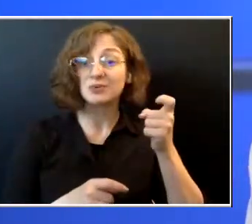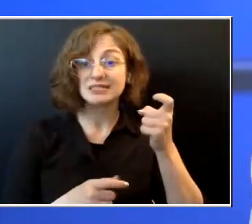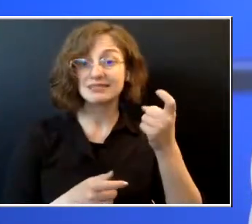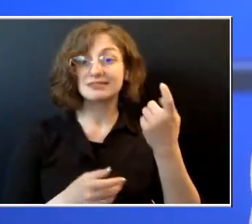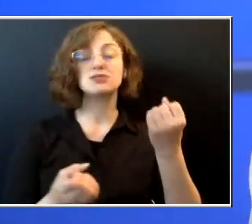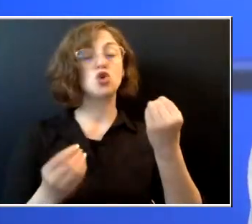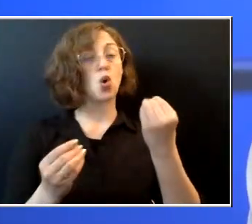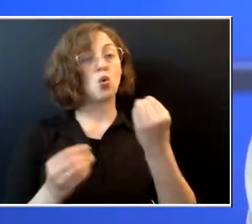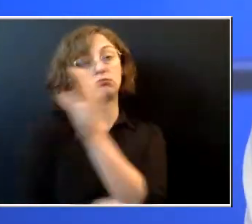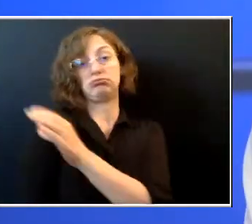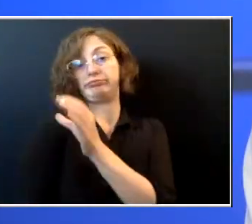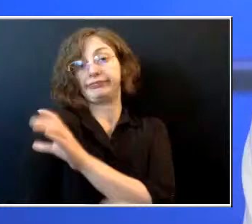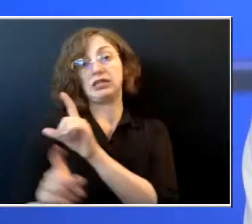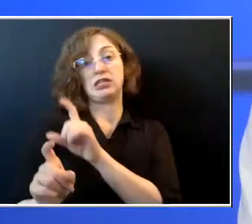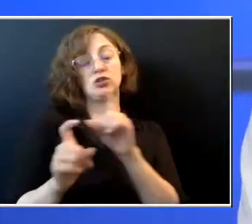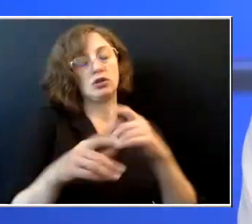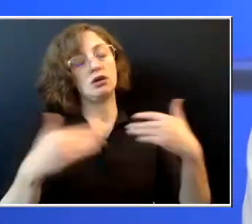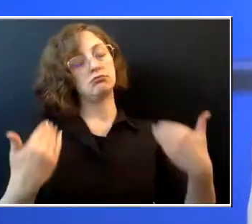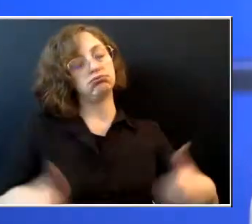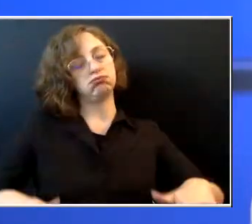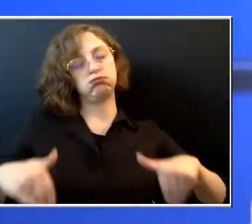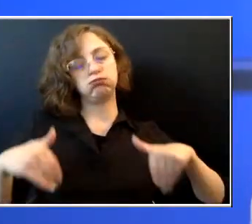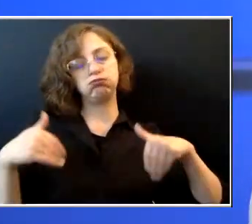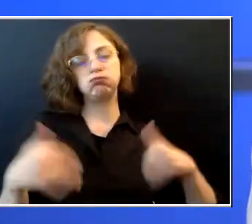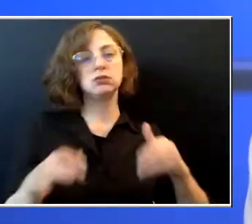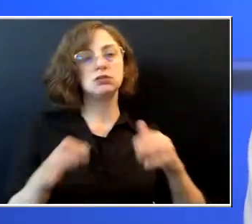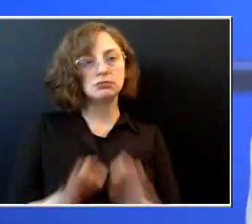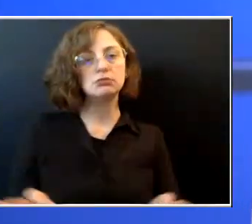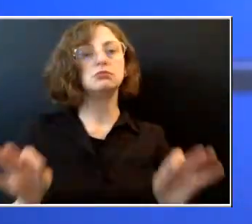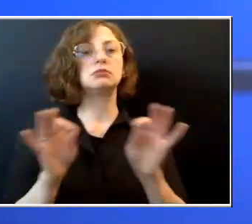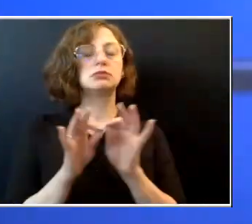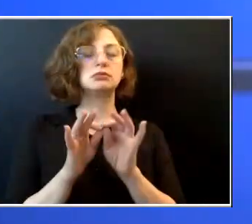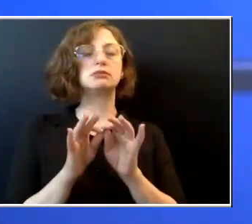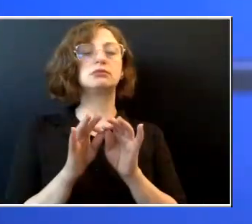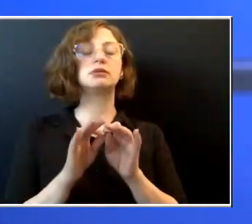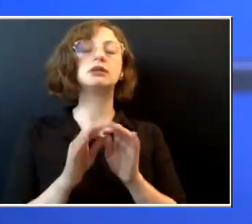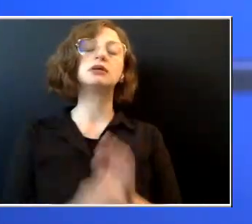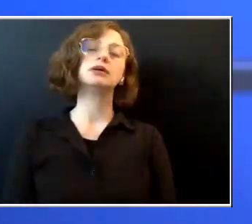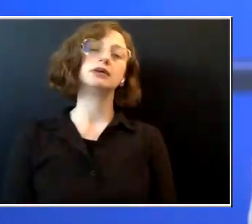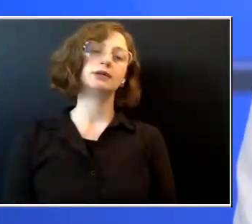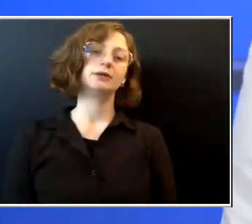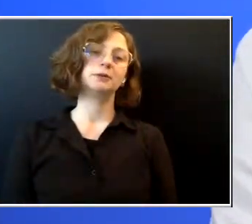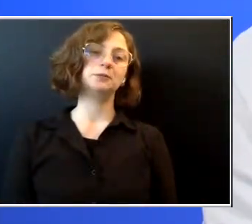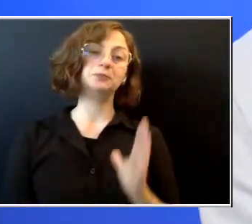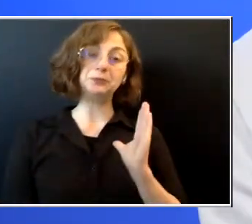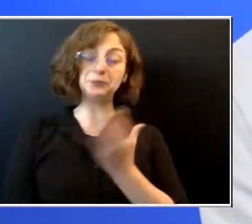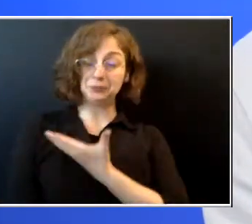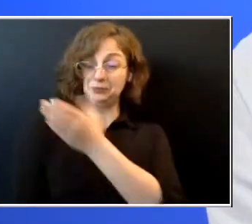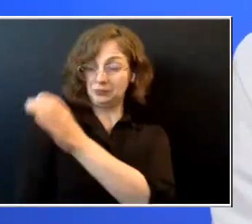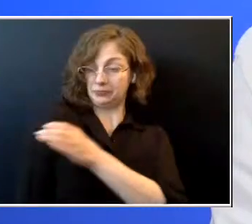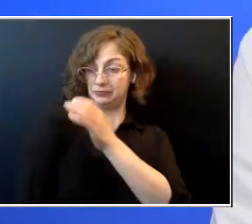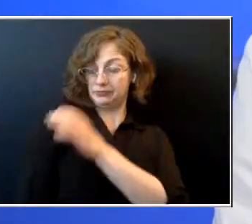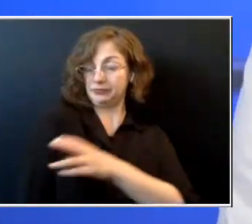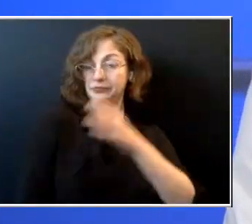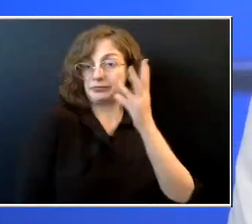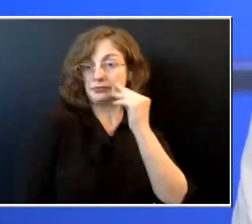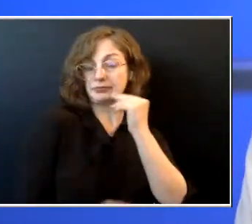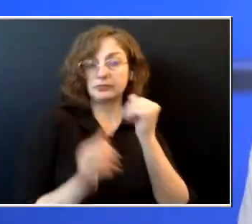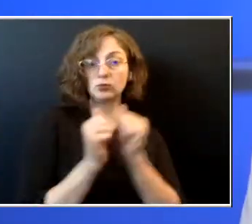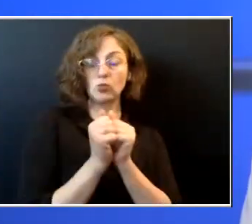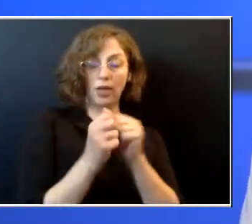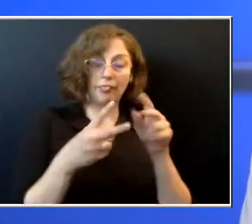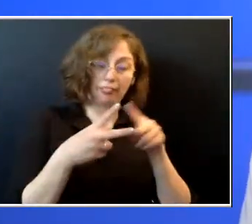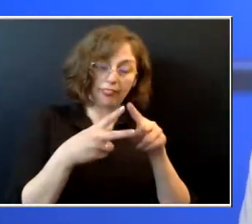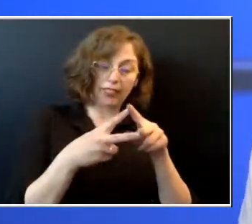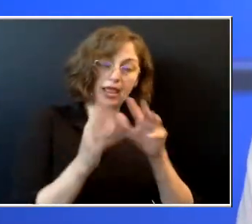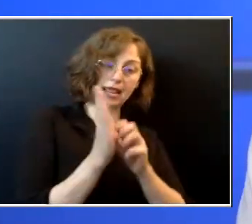are really important. Our clinical experience in cancer and in Alzheimer's disease has really been